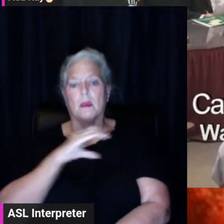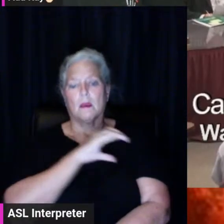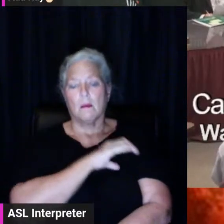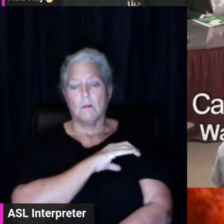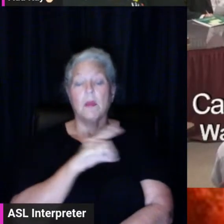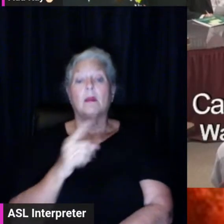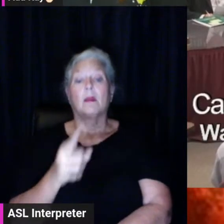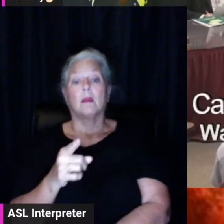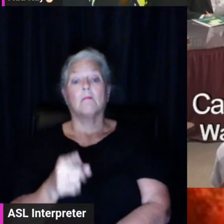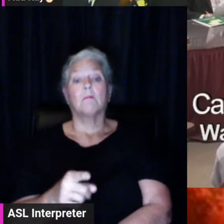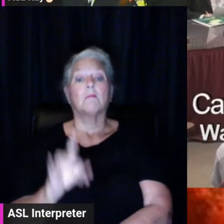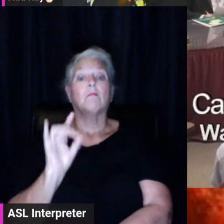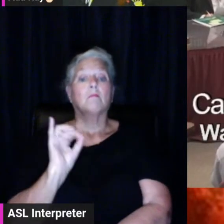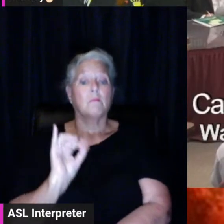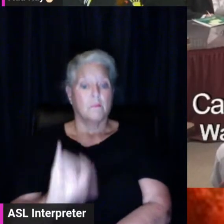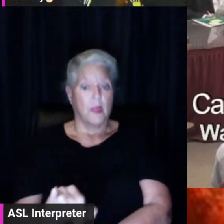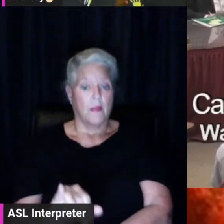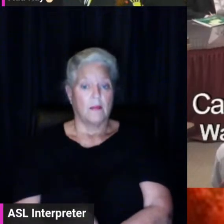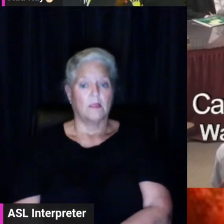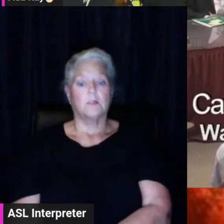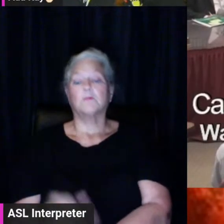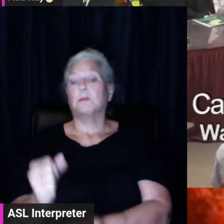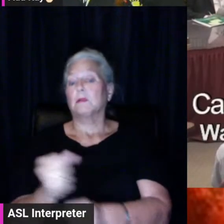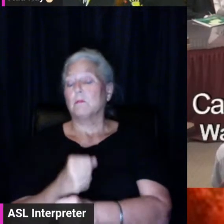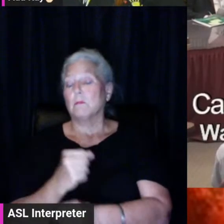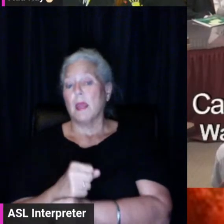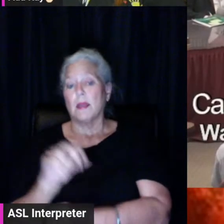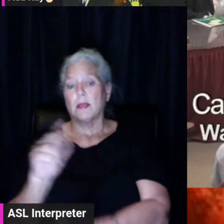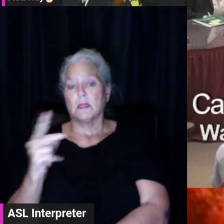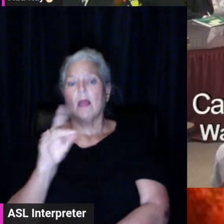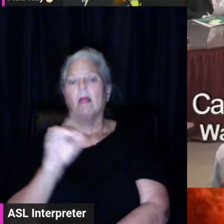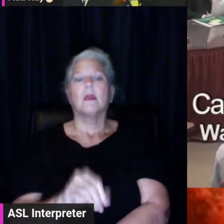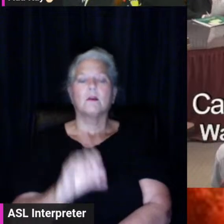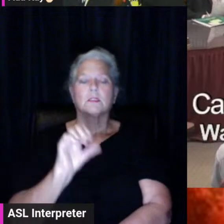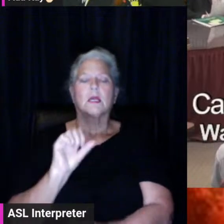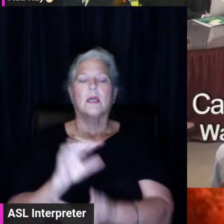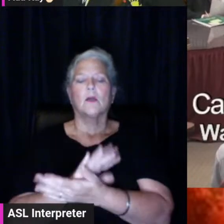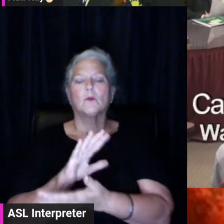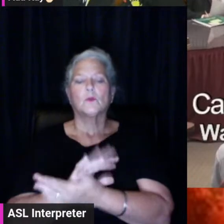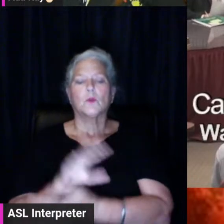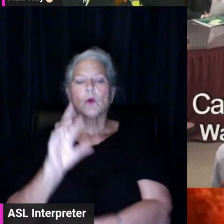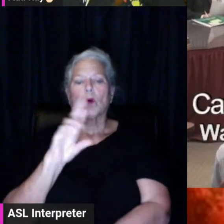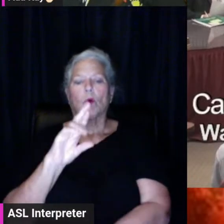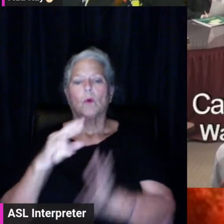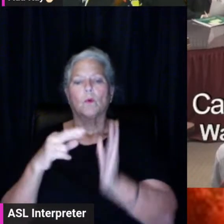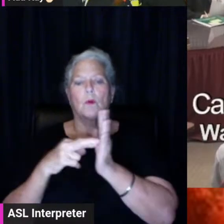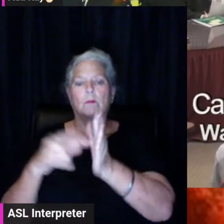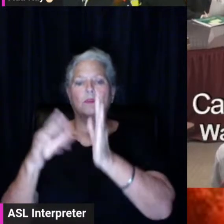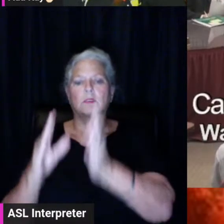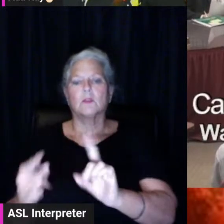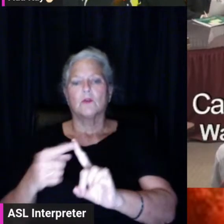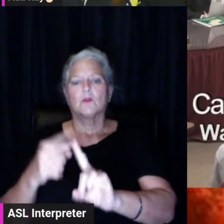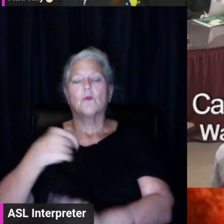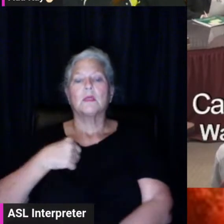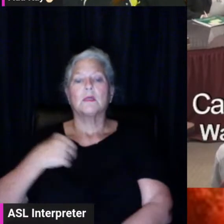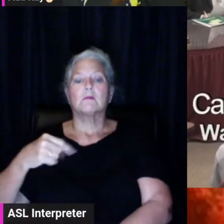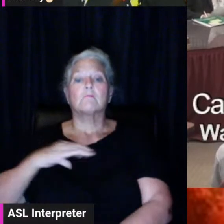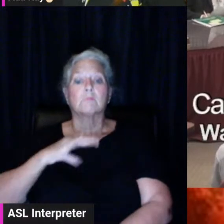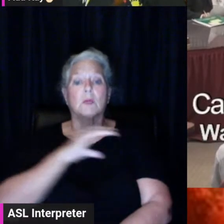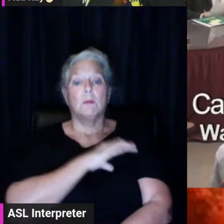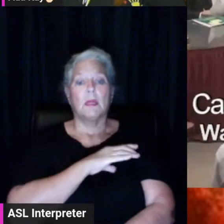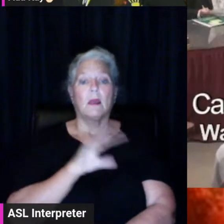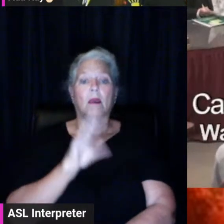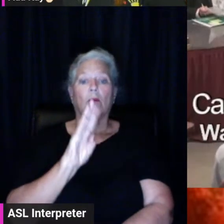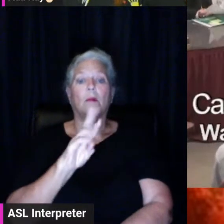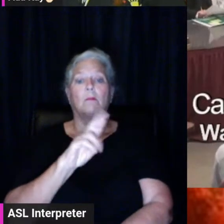has been made and seconded. So this is just, there is a school rep to this committee, and with Brian Lynch coming on board, he is the